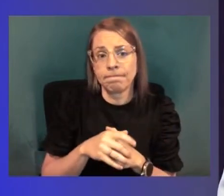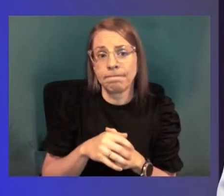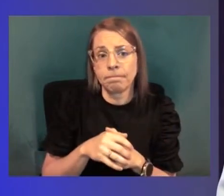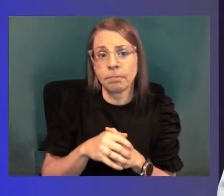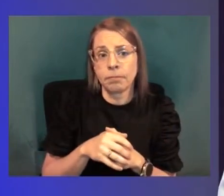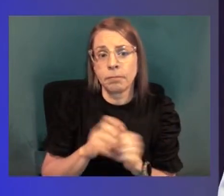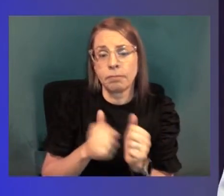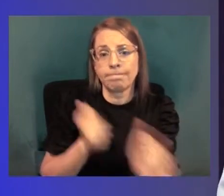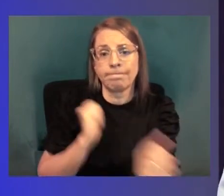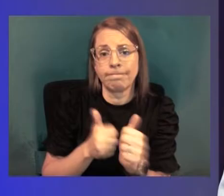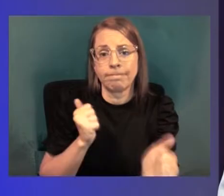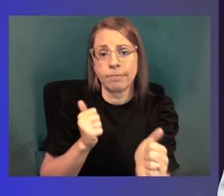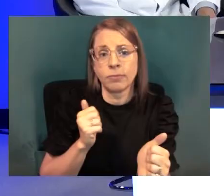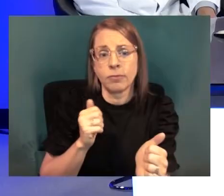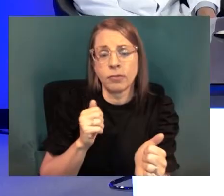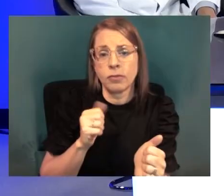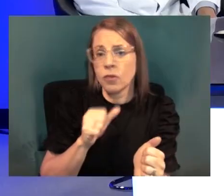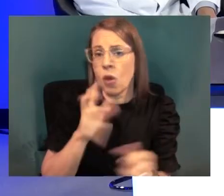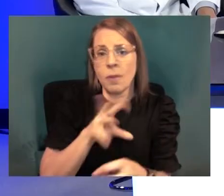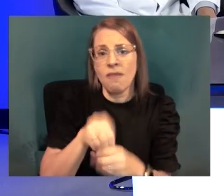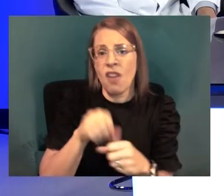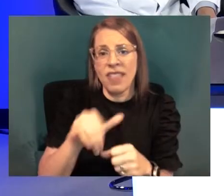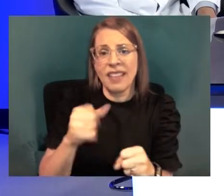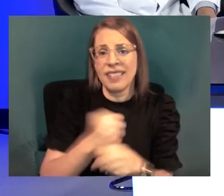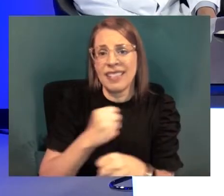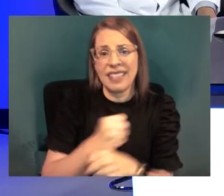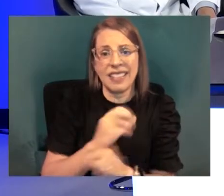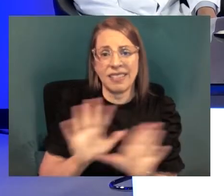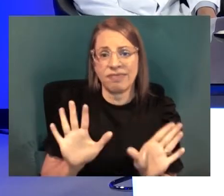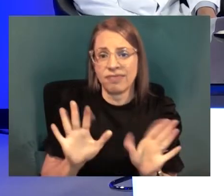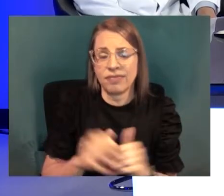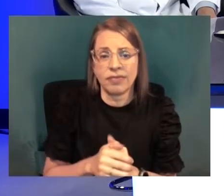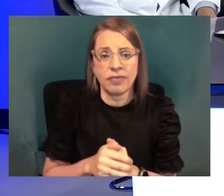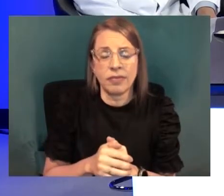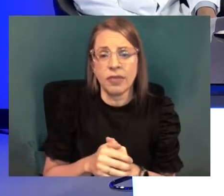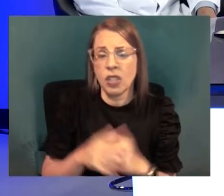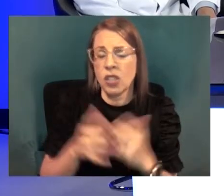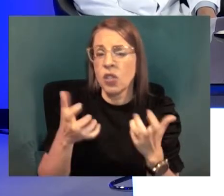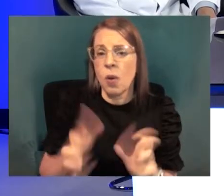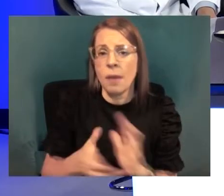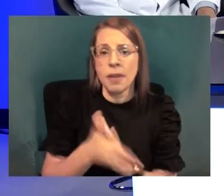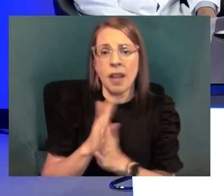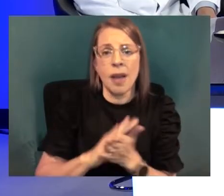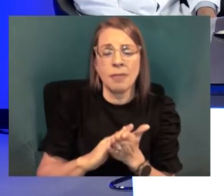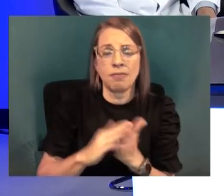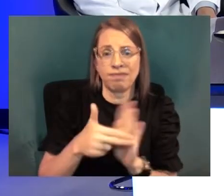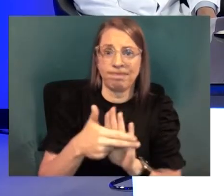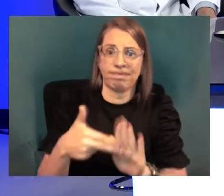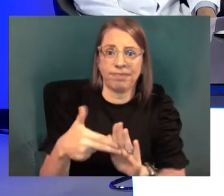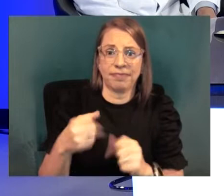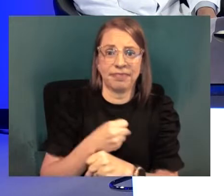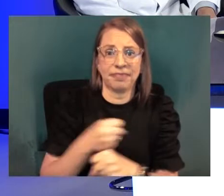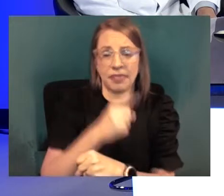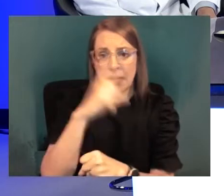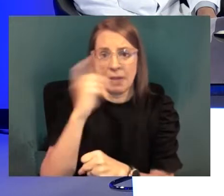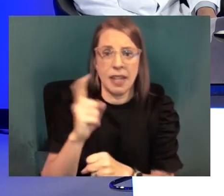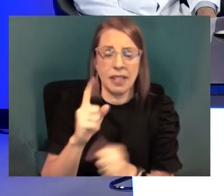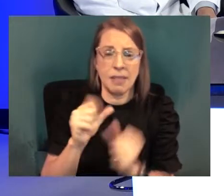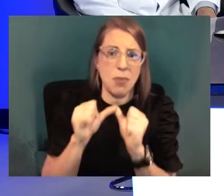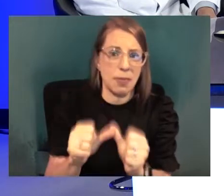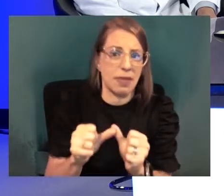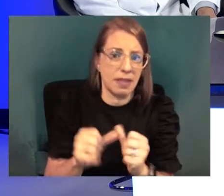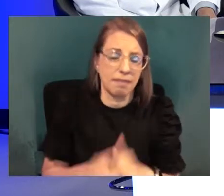that statistics. Yeah, that's just tough. You don't want to be a statistic on this one because it is so permanent. And what